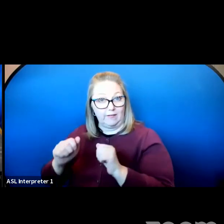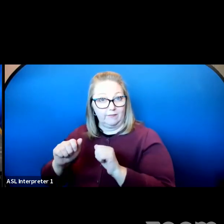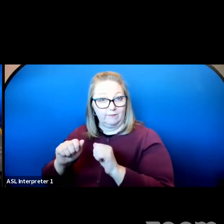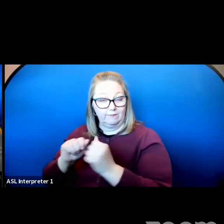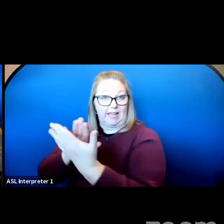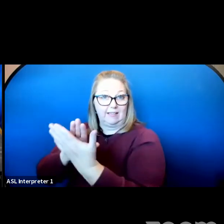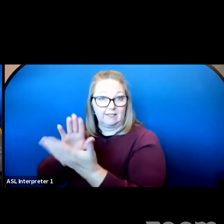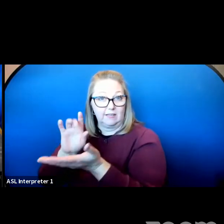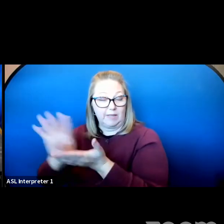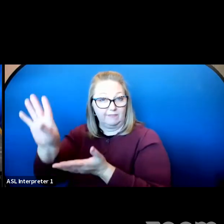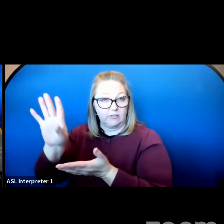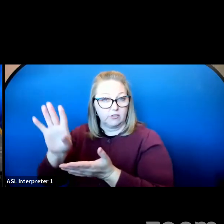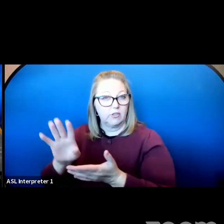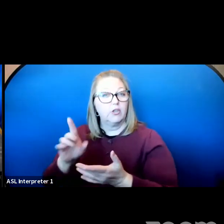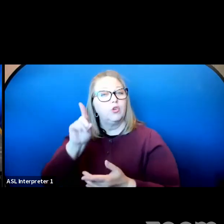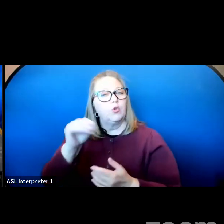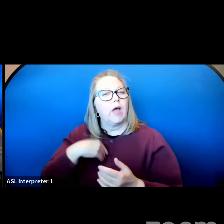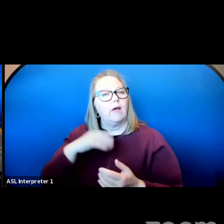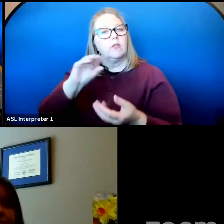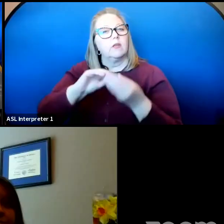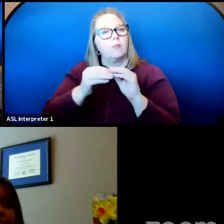evictions?